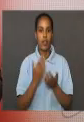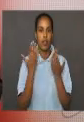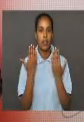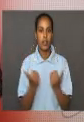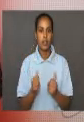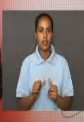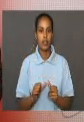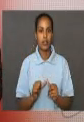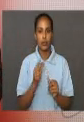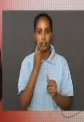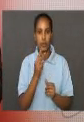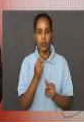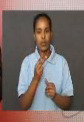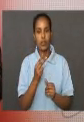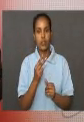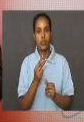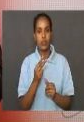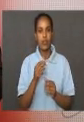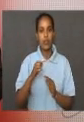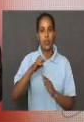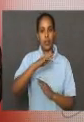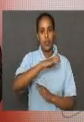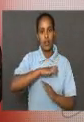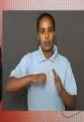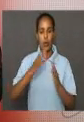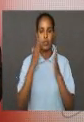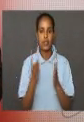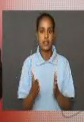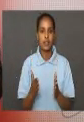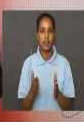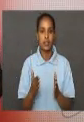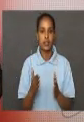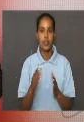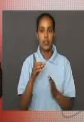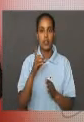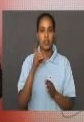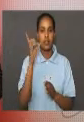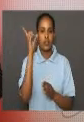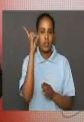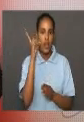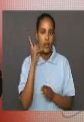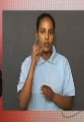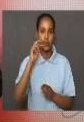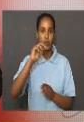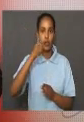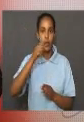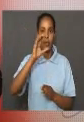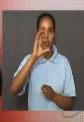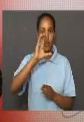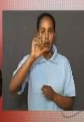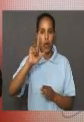Let us now look at the electrolysis of dilute sodium